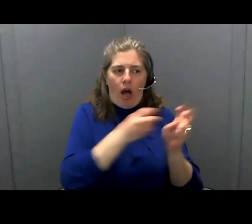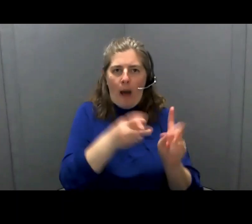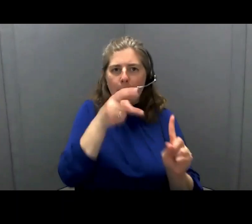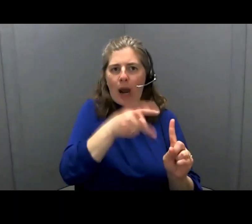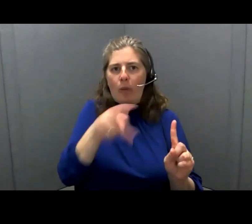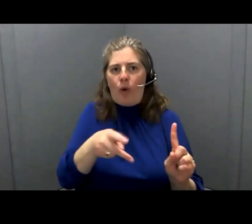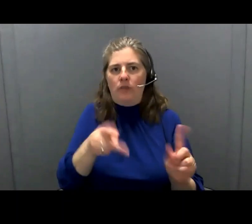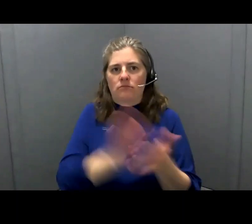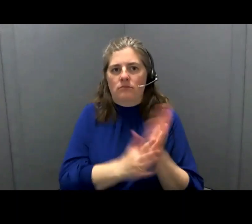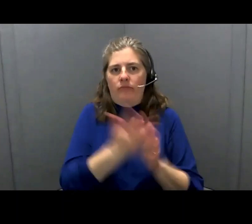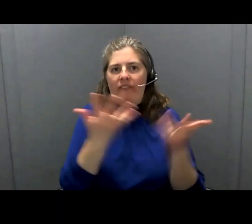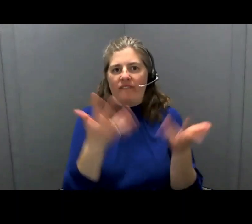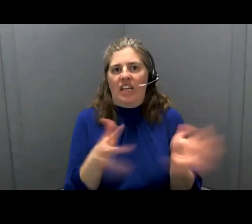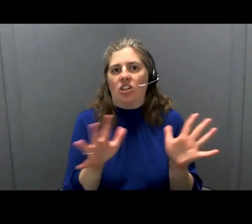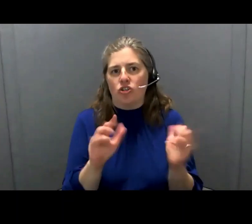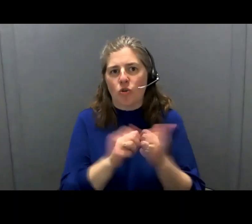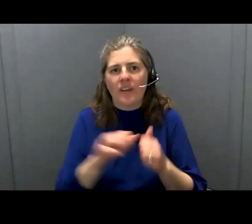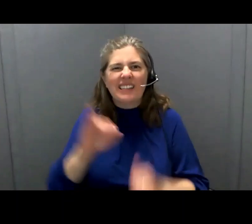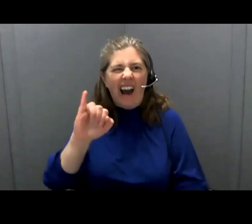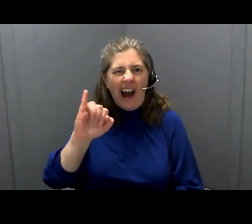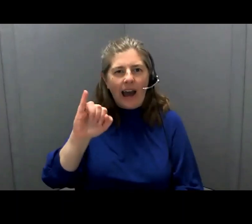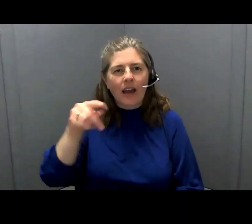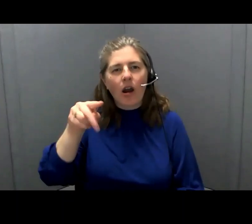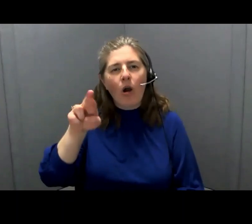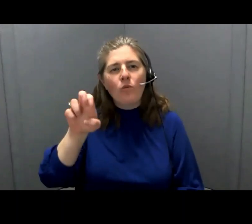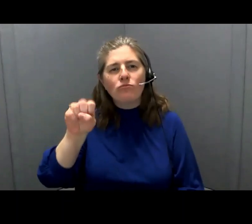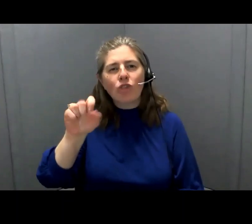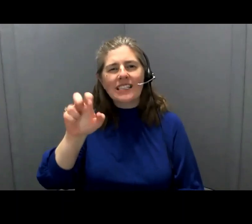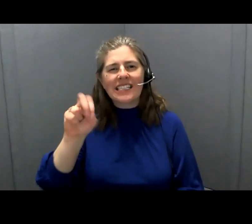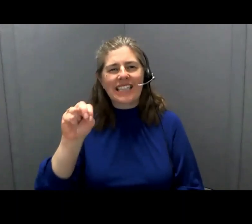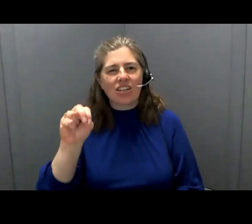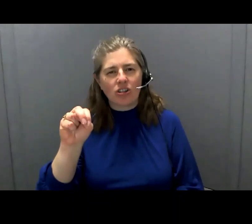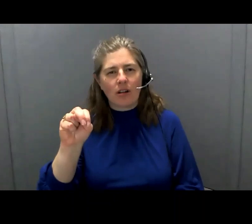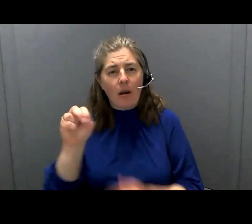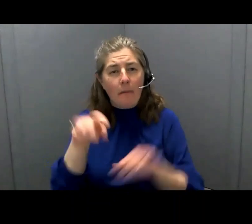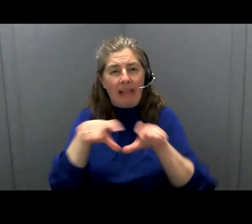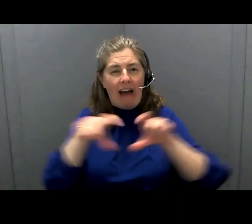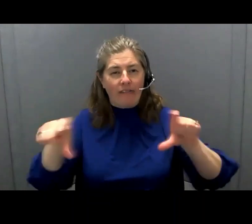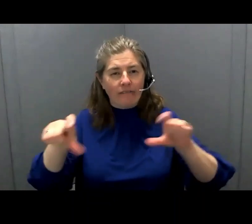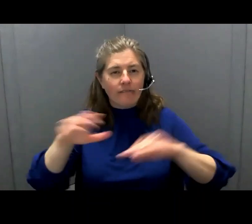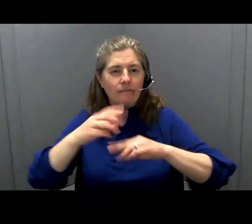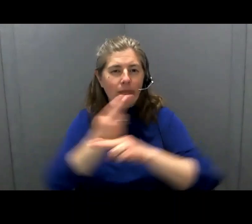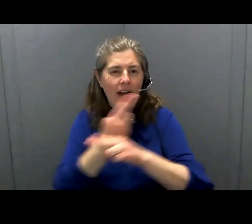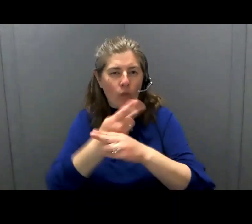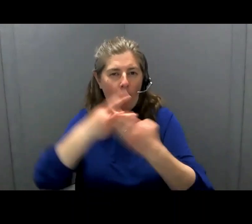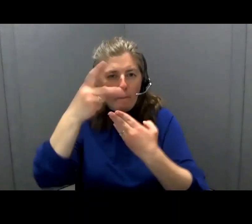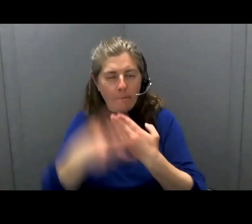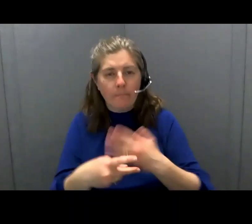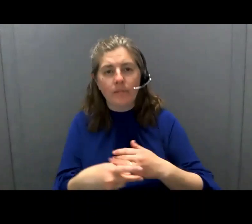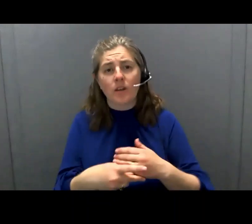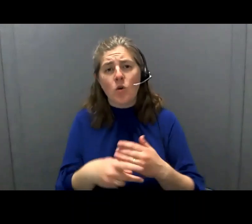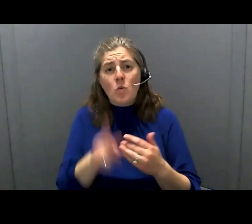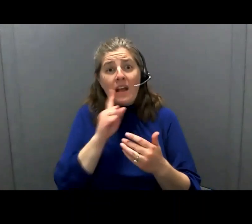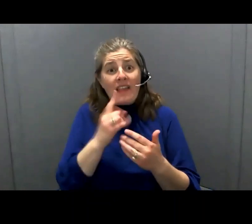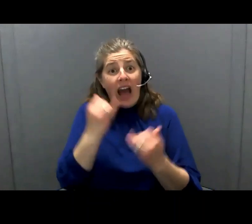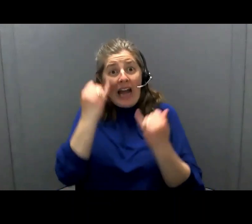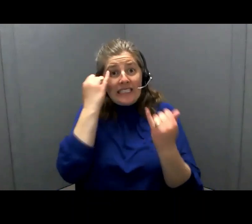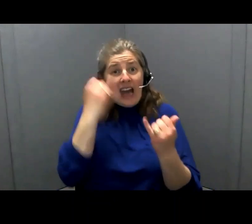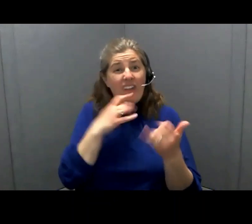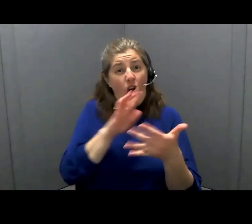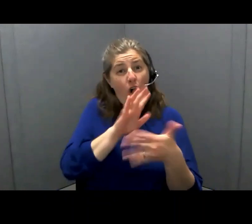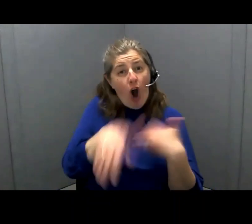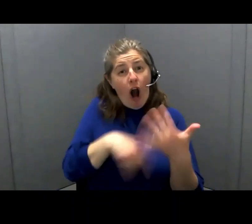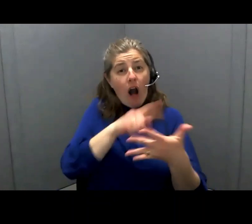this iPresentation platform. And so the overarching idea is to have all the elements that you want to see present